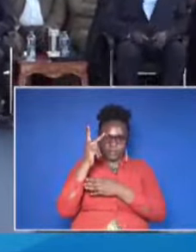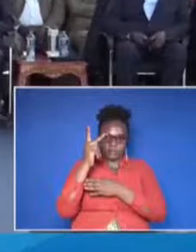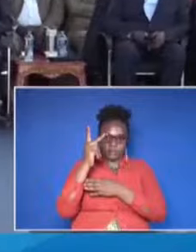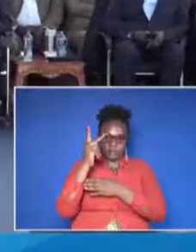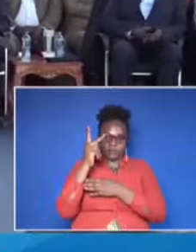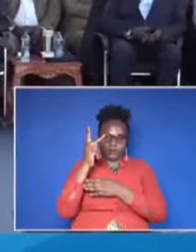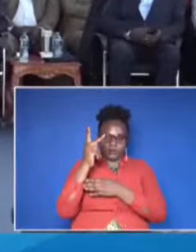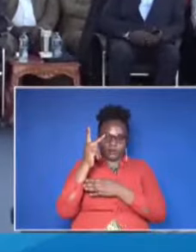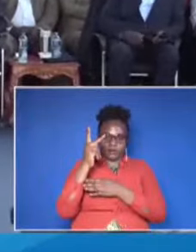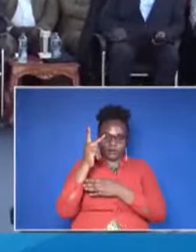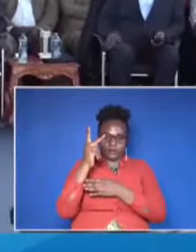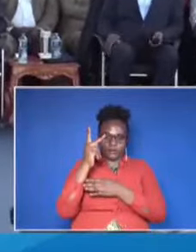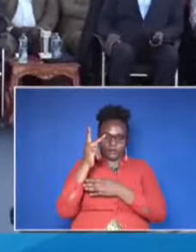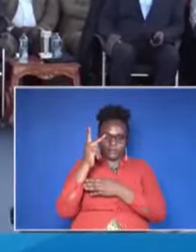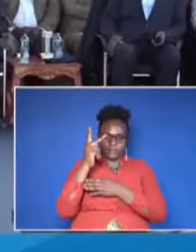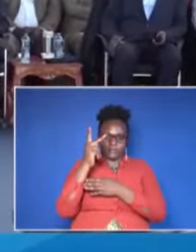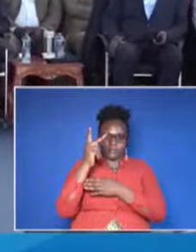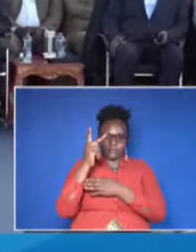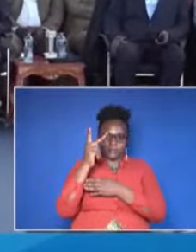Kenya